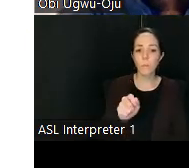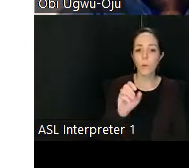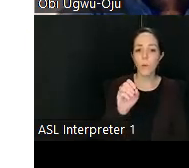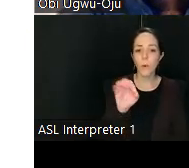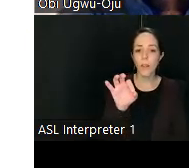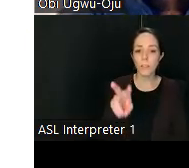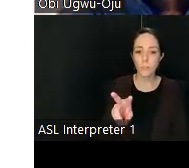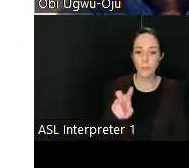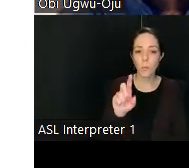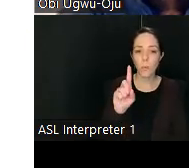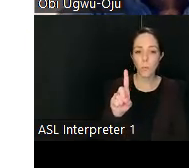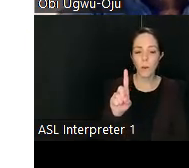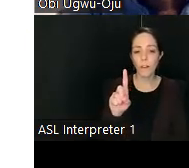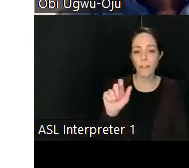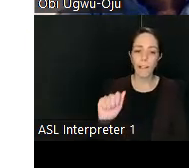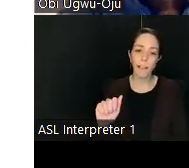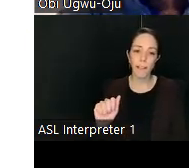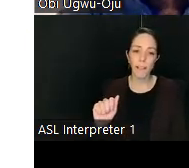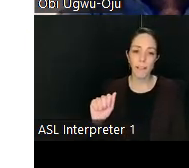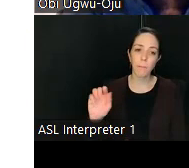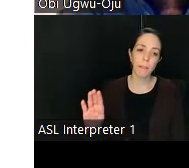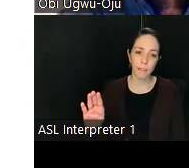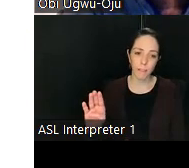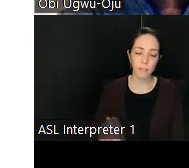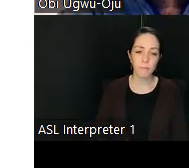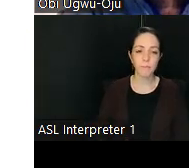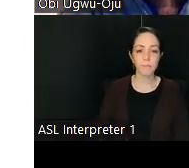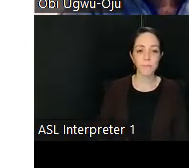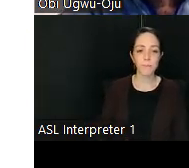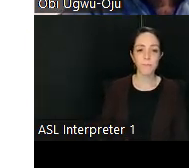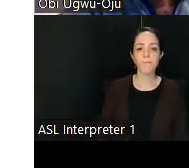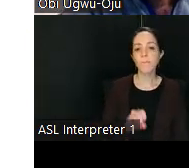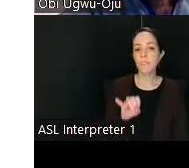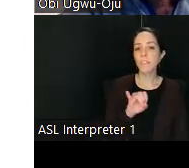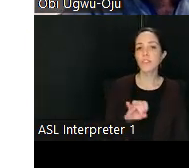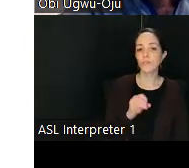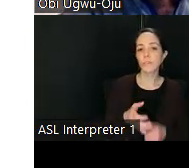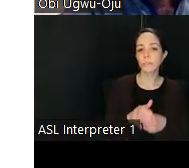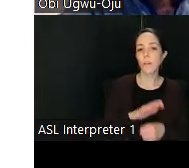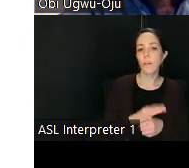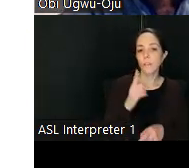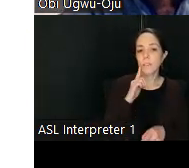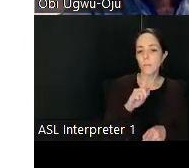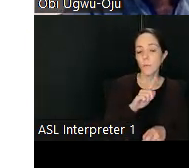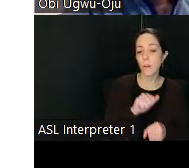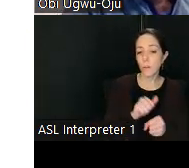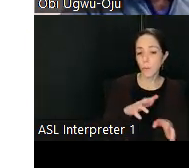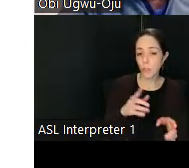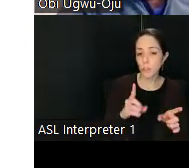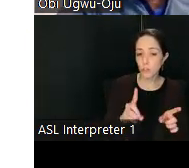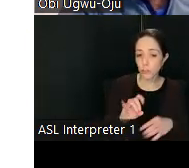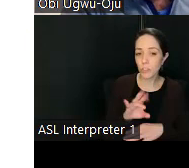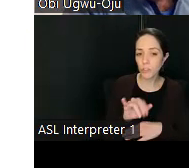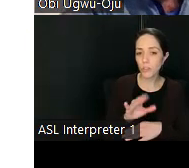10.092, 1A, B, or 1A and B, insurance coverage for employee during jury service